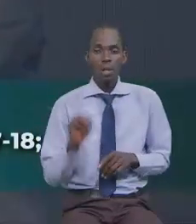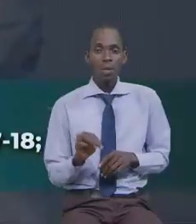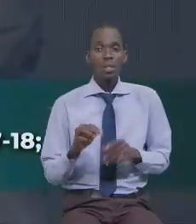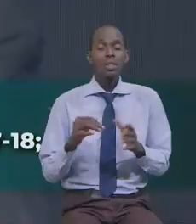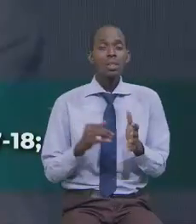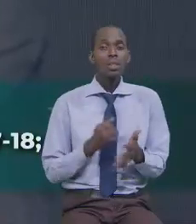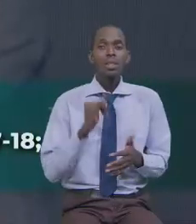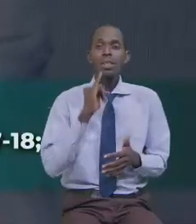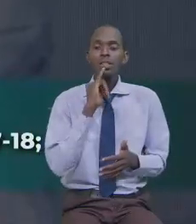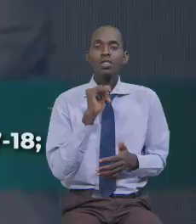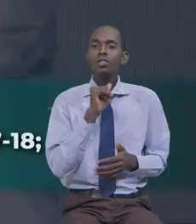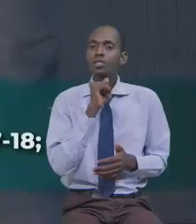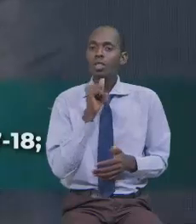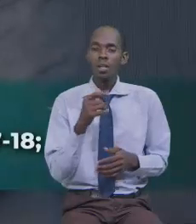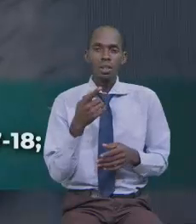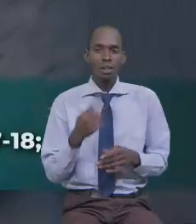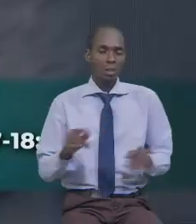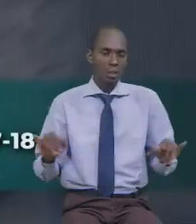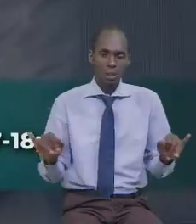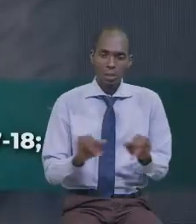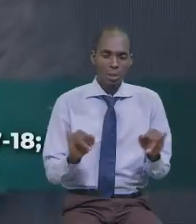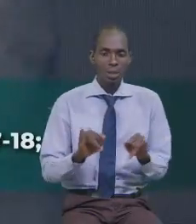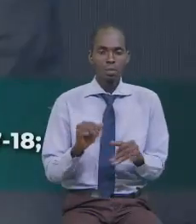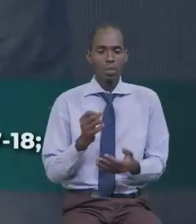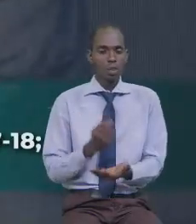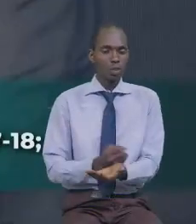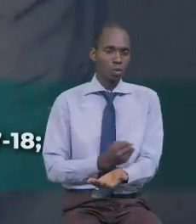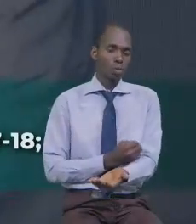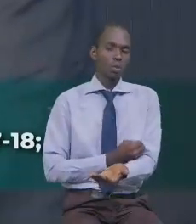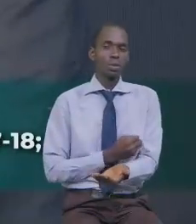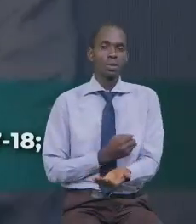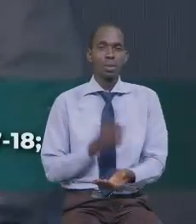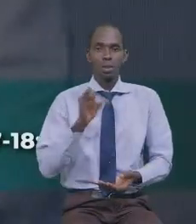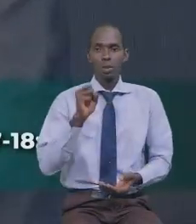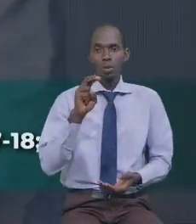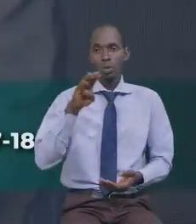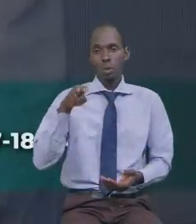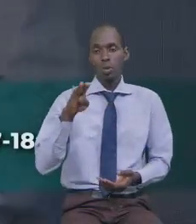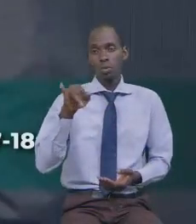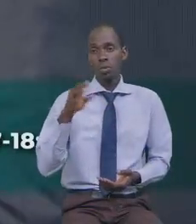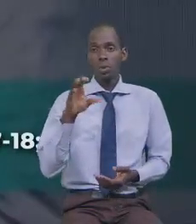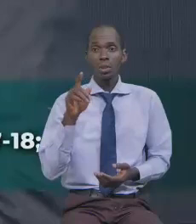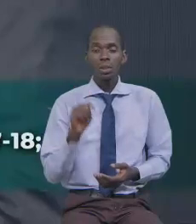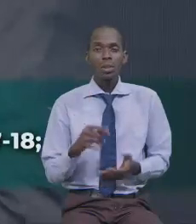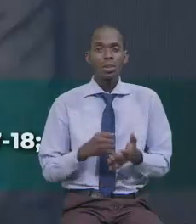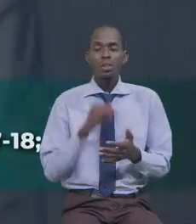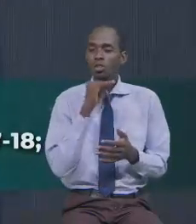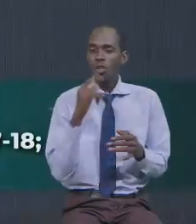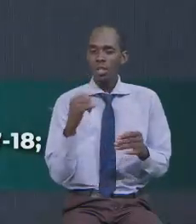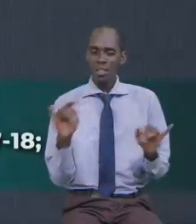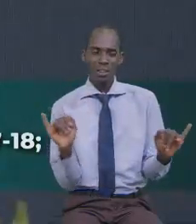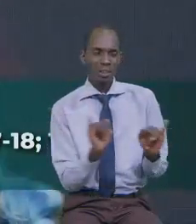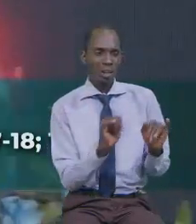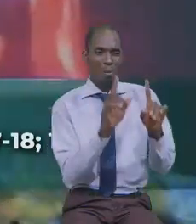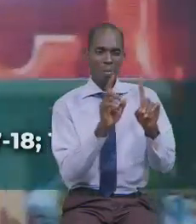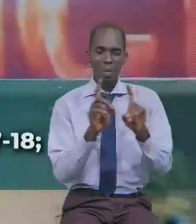the same subject matter. It is not the same test. It is